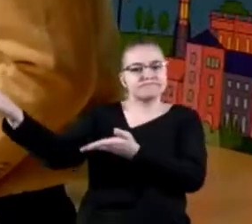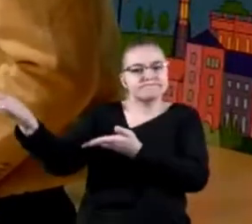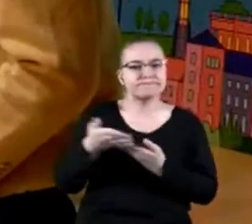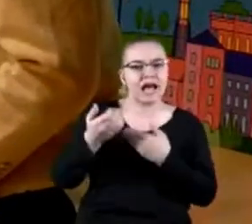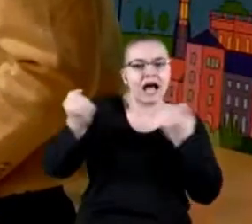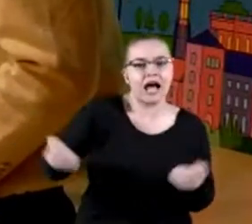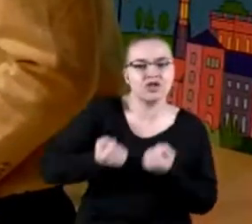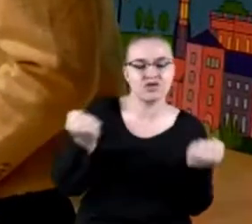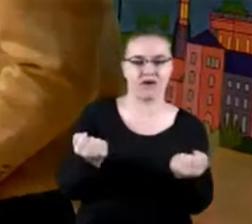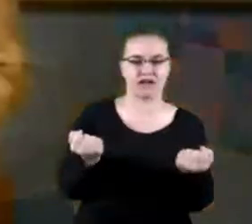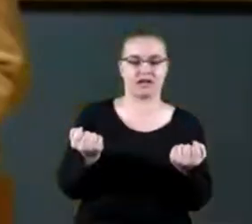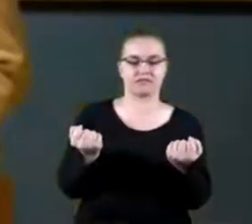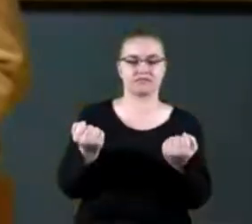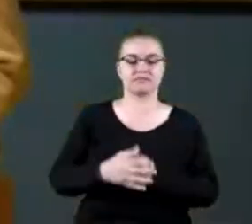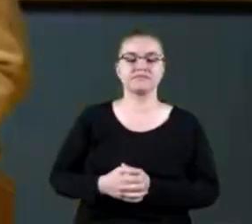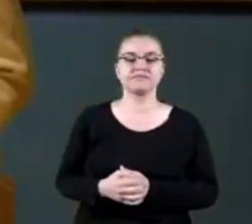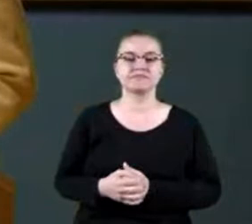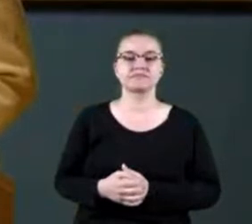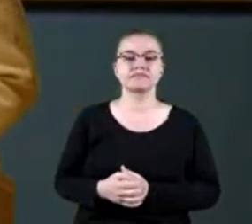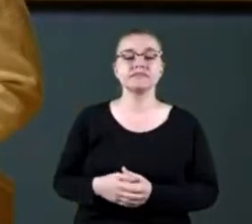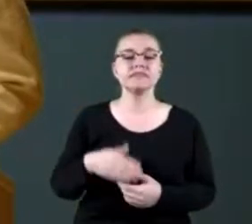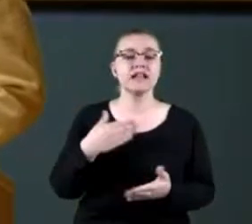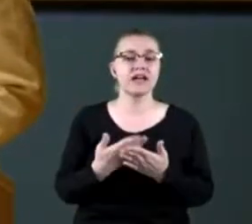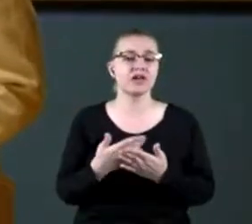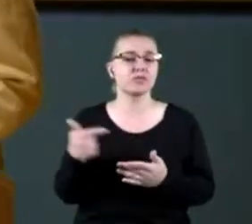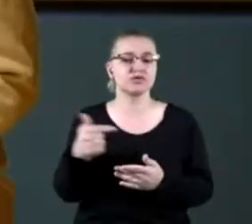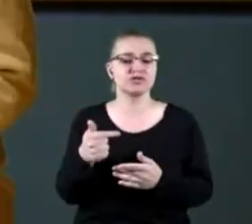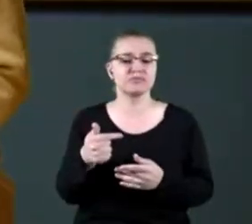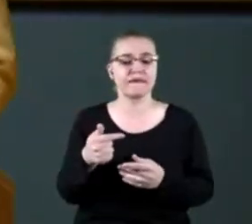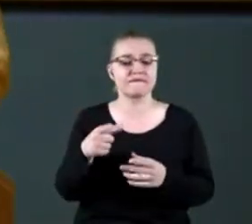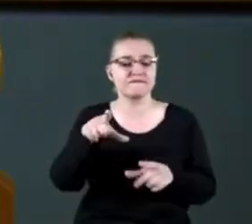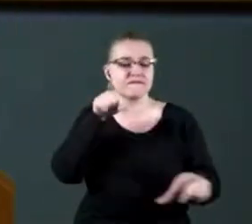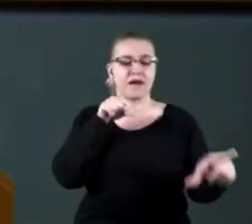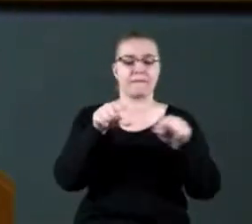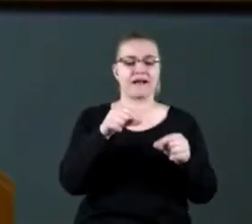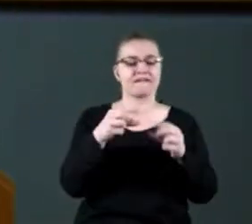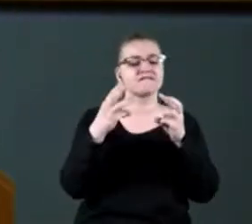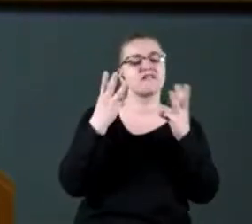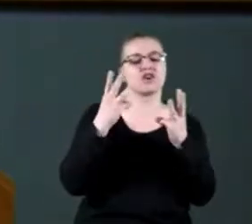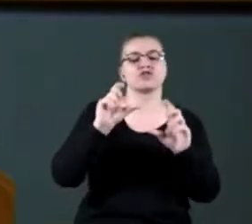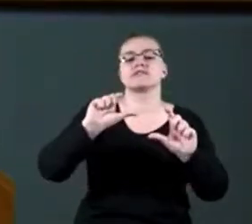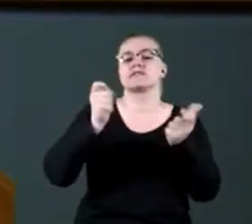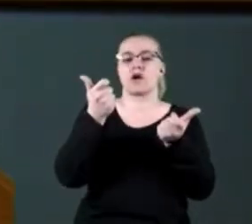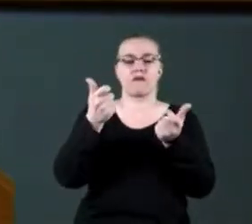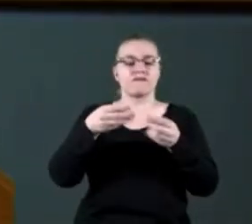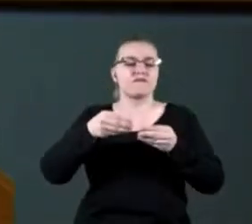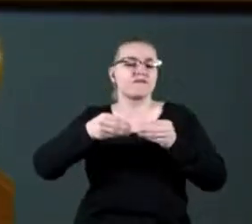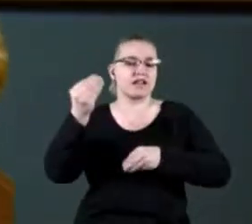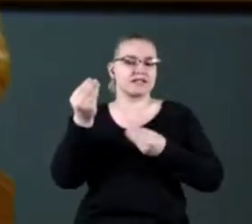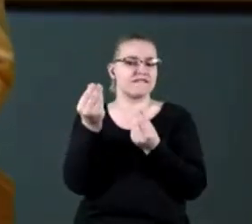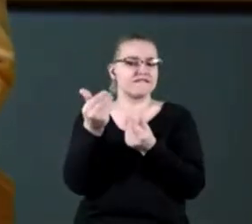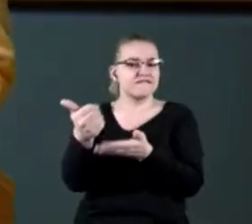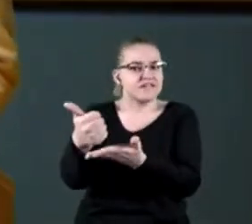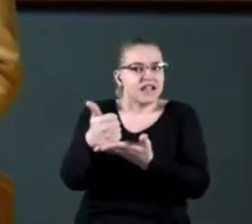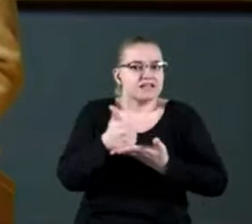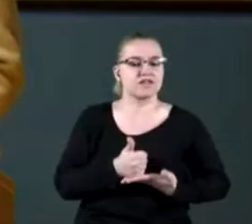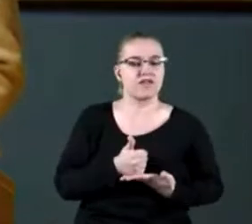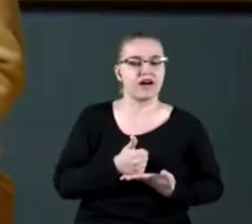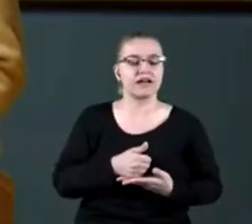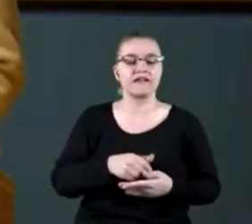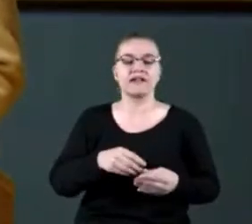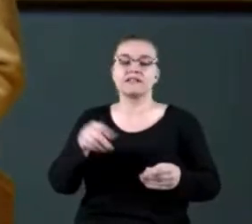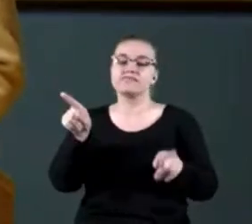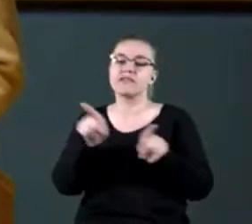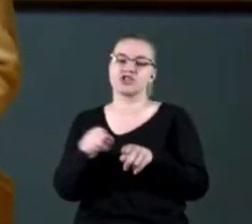are coordination, priorities, more subsidiarities, more financing, and a clear commitment from all parts,